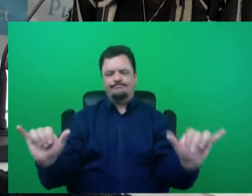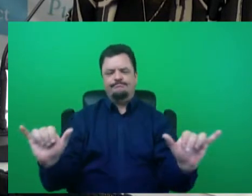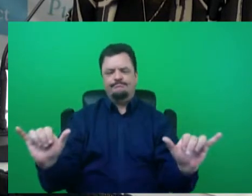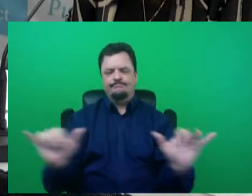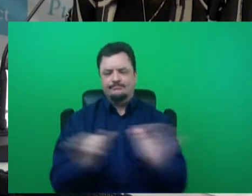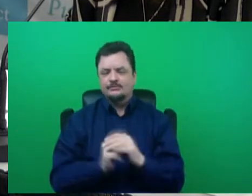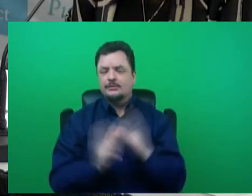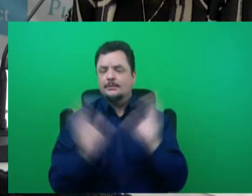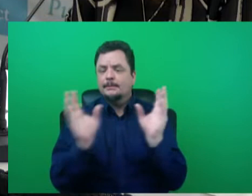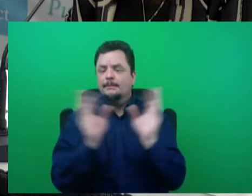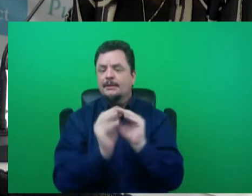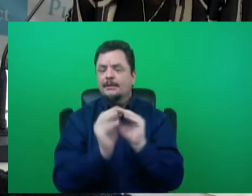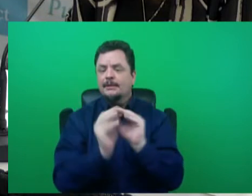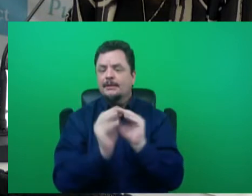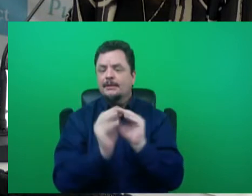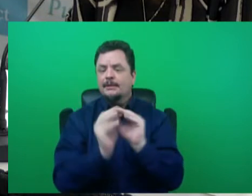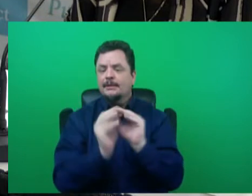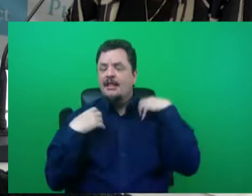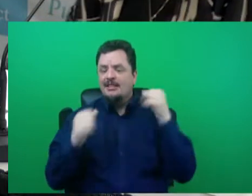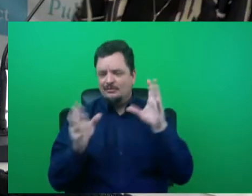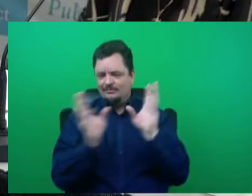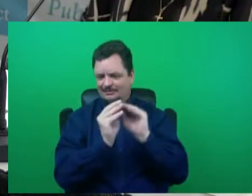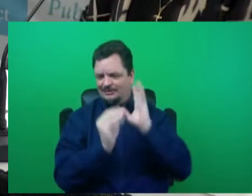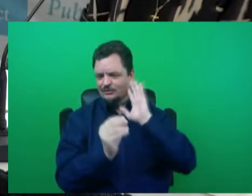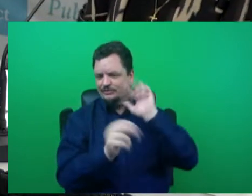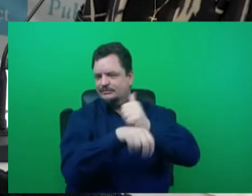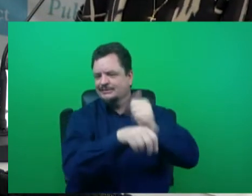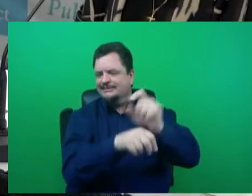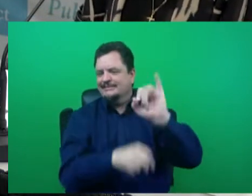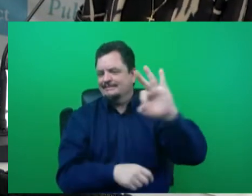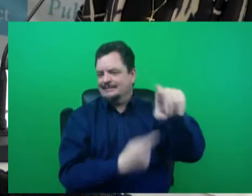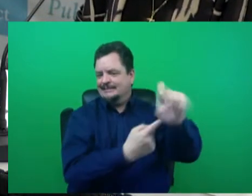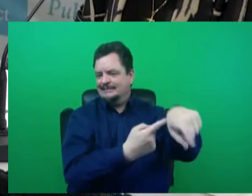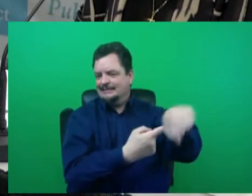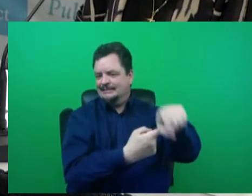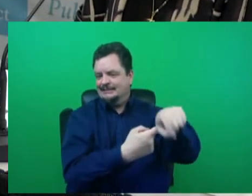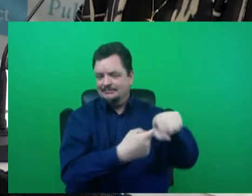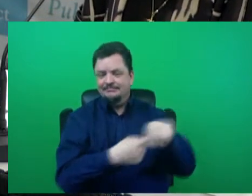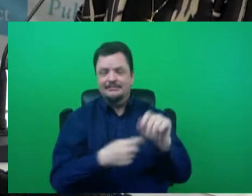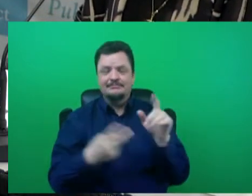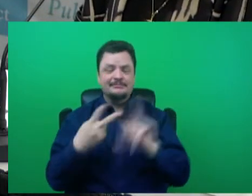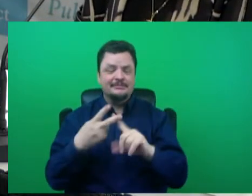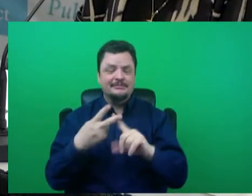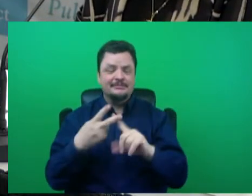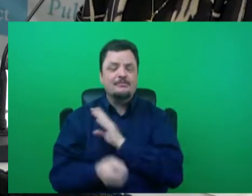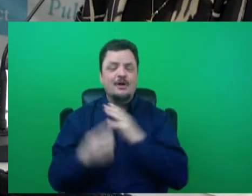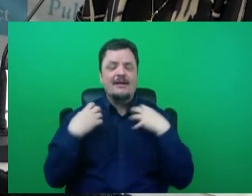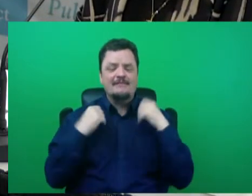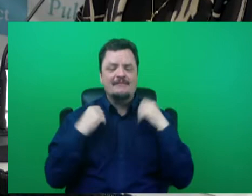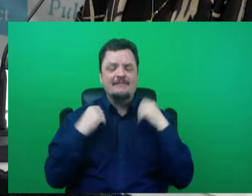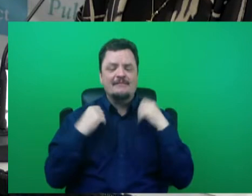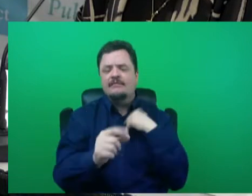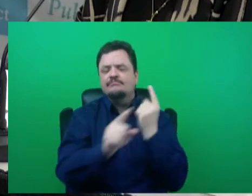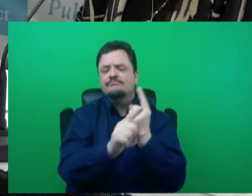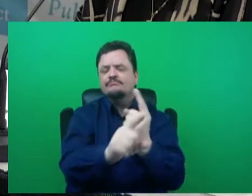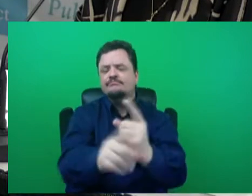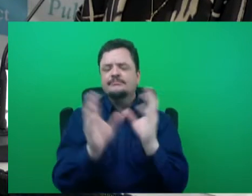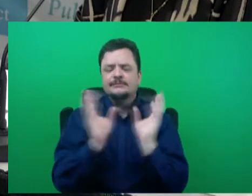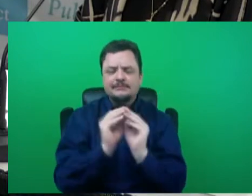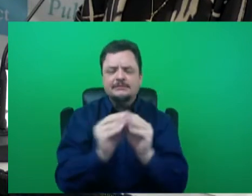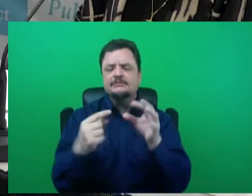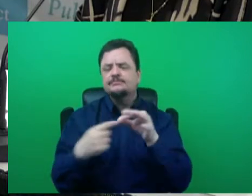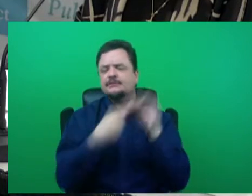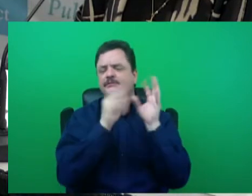necessary. And all Board of Health work sessions, public hearings, regular meetings, and special meetings are open to the